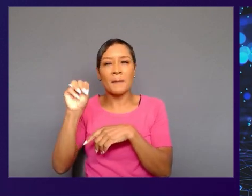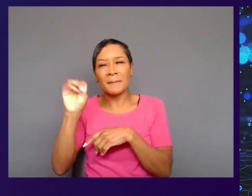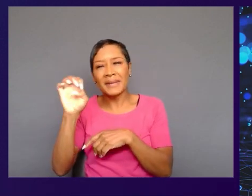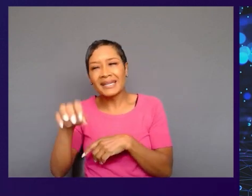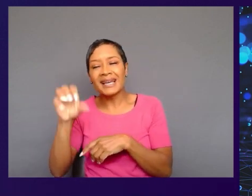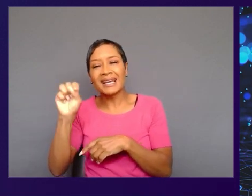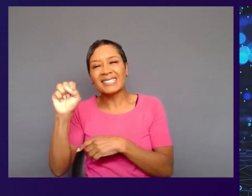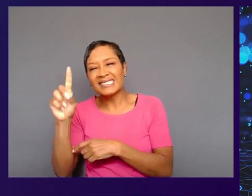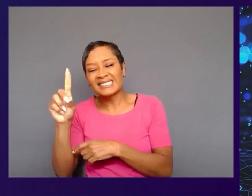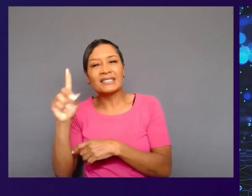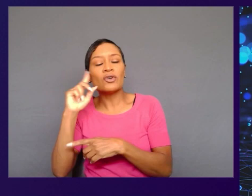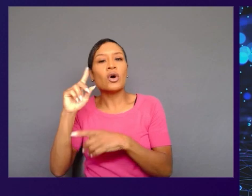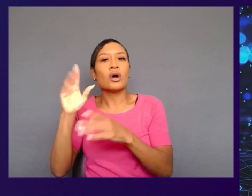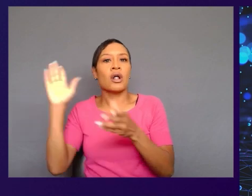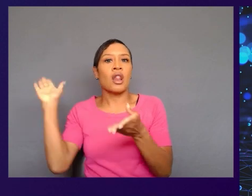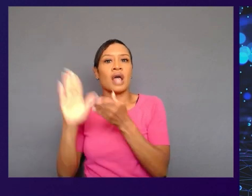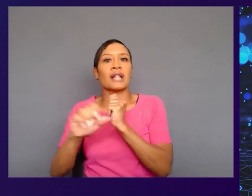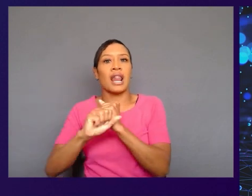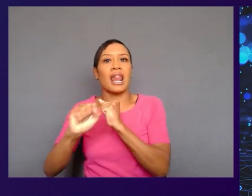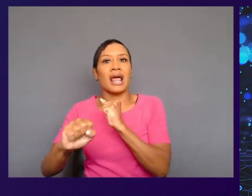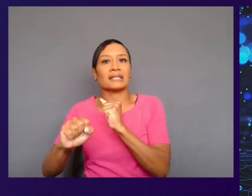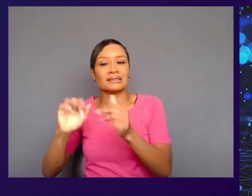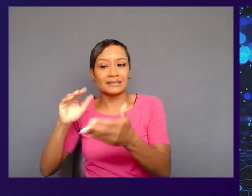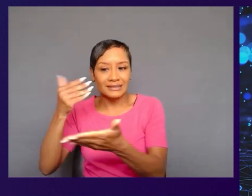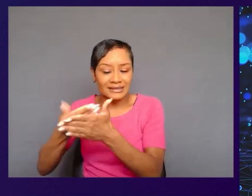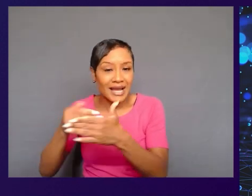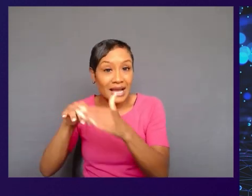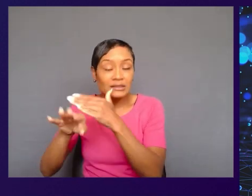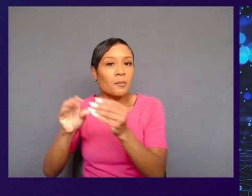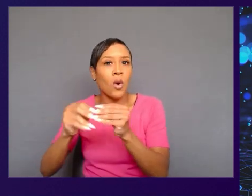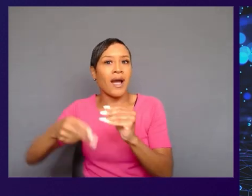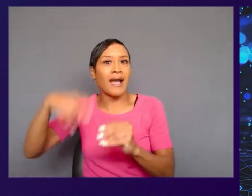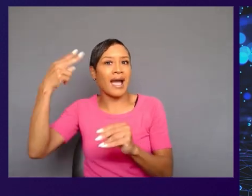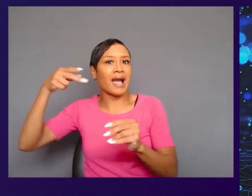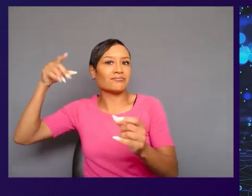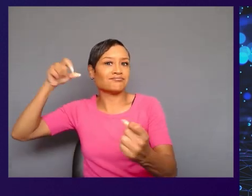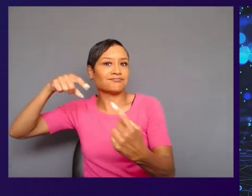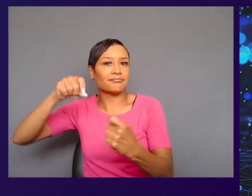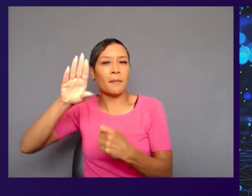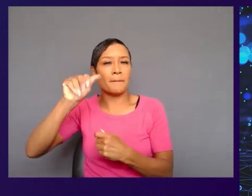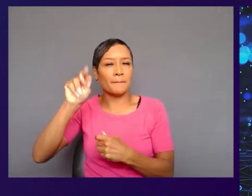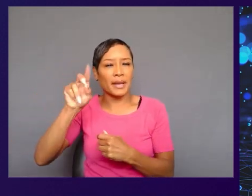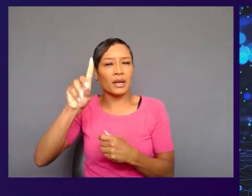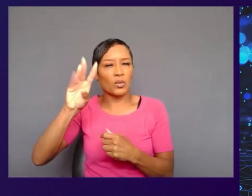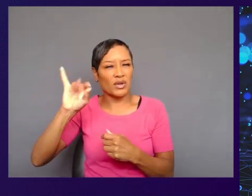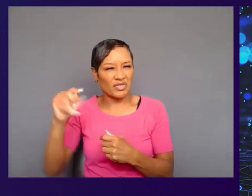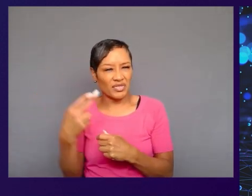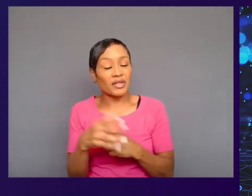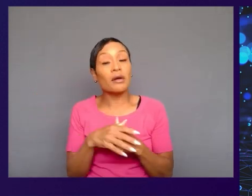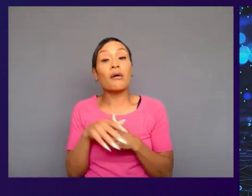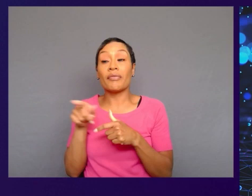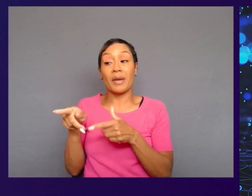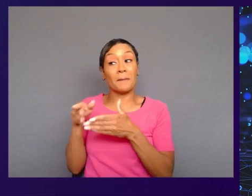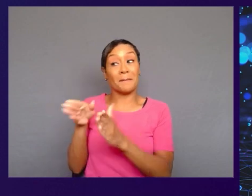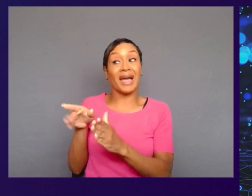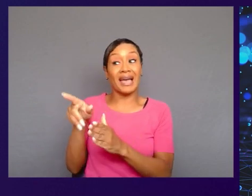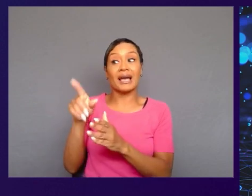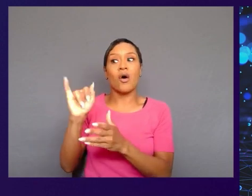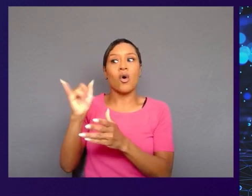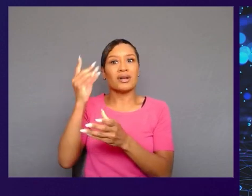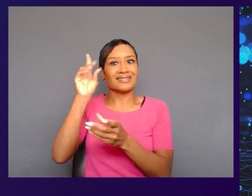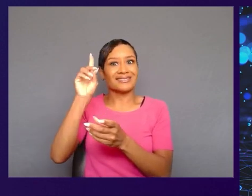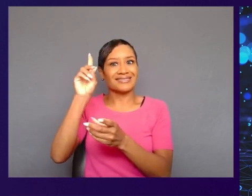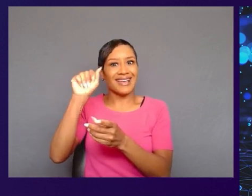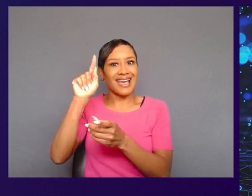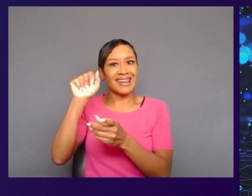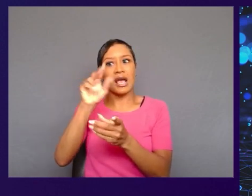reduce the latency of access to data and have really high bandwidth. And this meant, of course, they needed to copy their data to that node